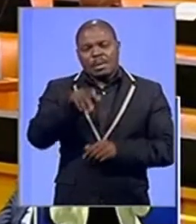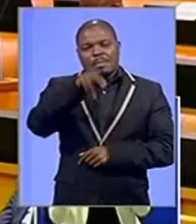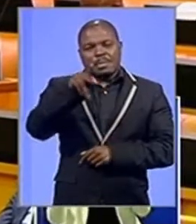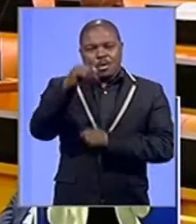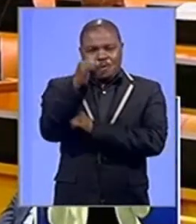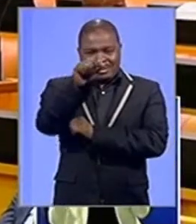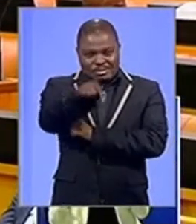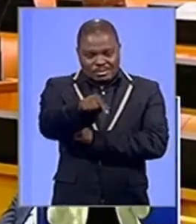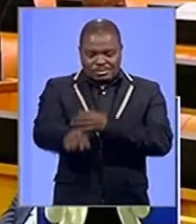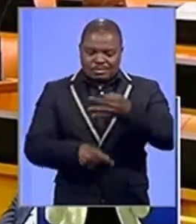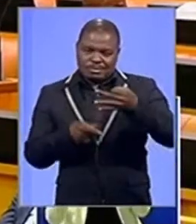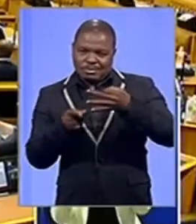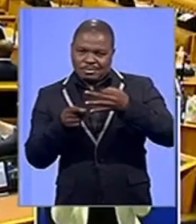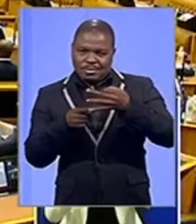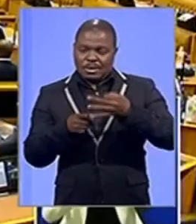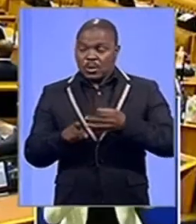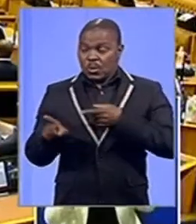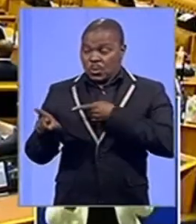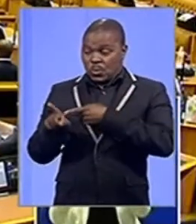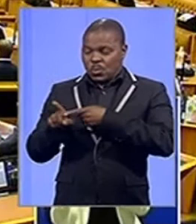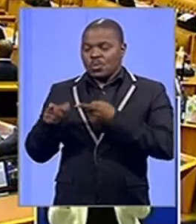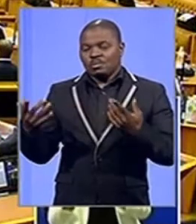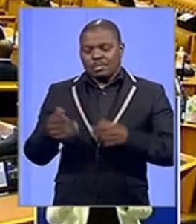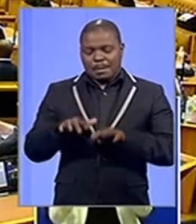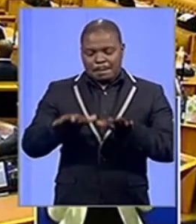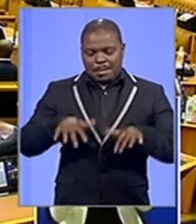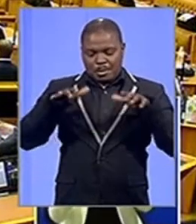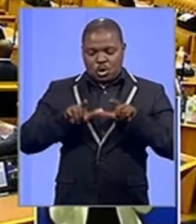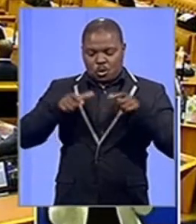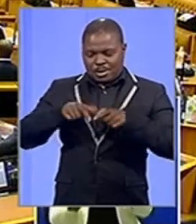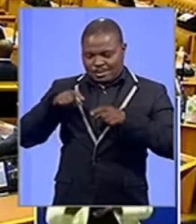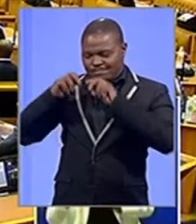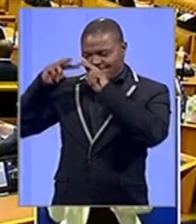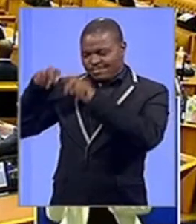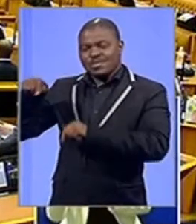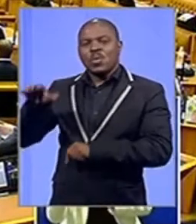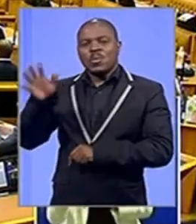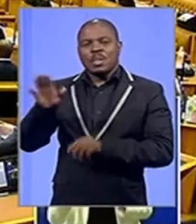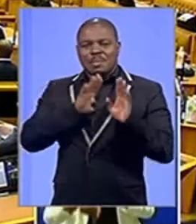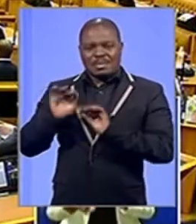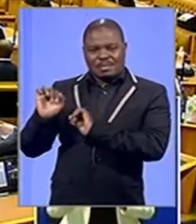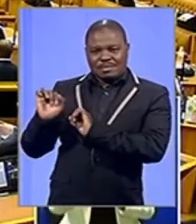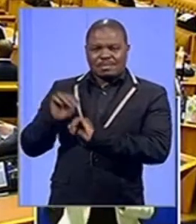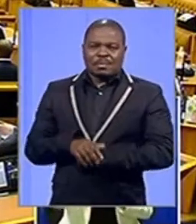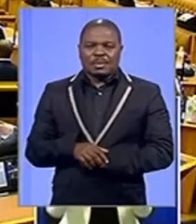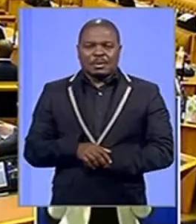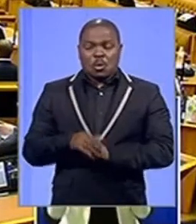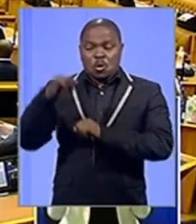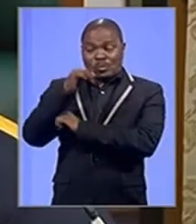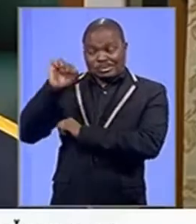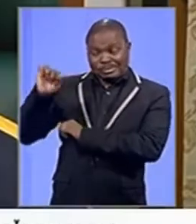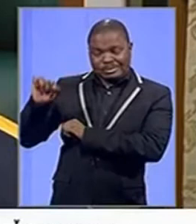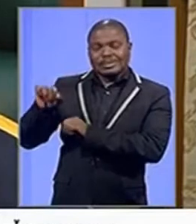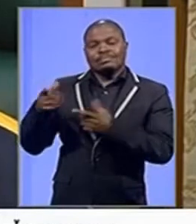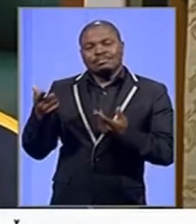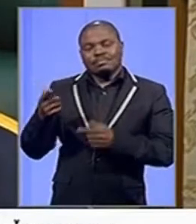setšhaba. La boraro Majodina o tla lebelelana le dinyakišišo tša komiti ya palamente ya maitshwaro. Kantoro ya gagwe e